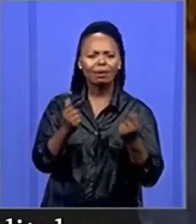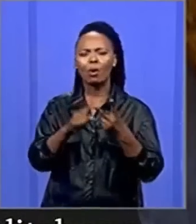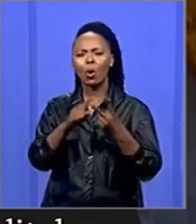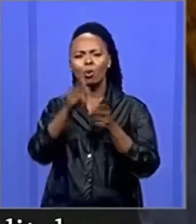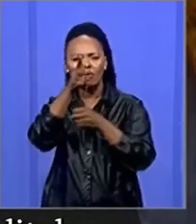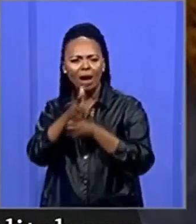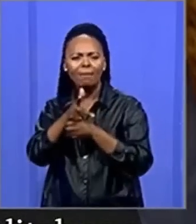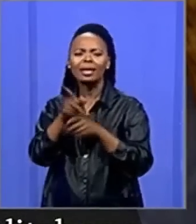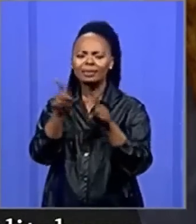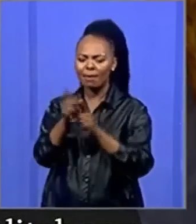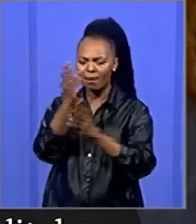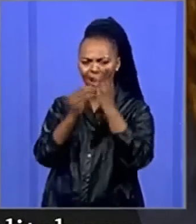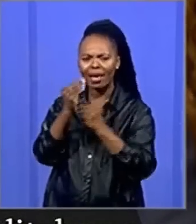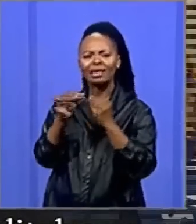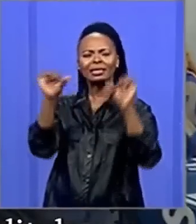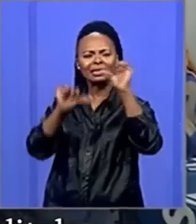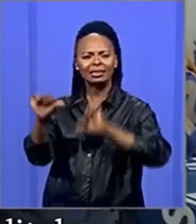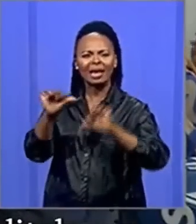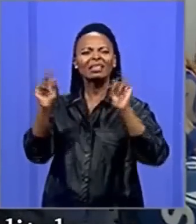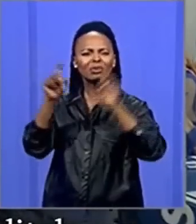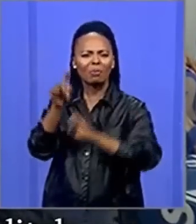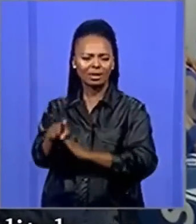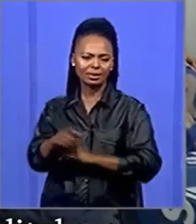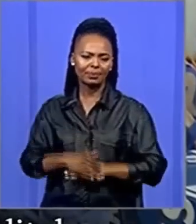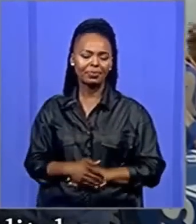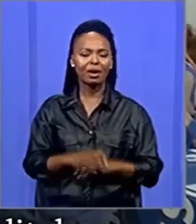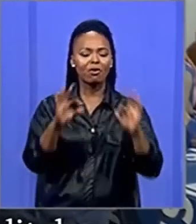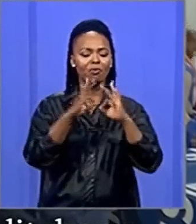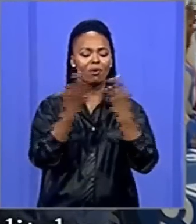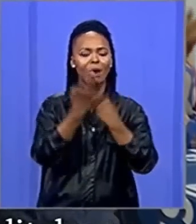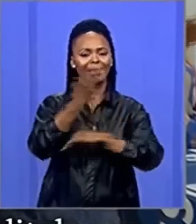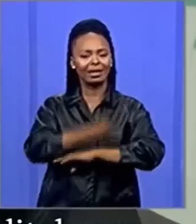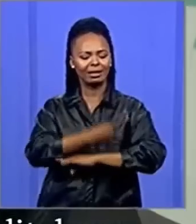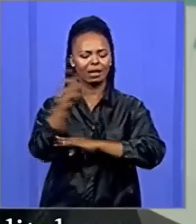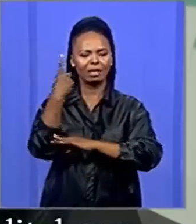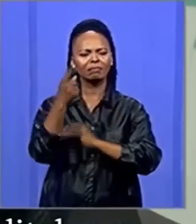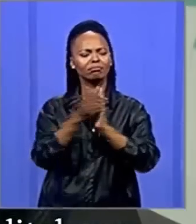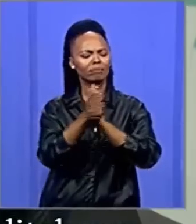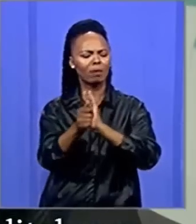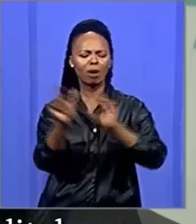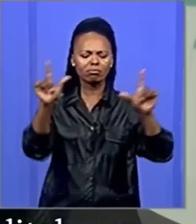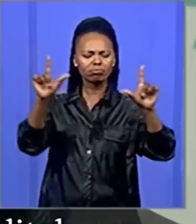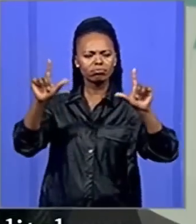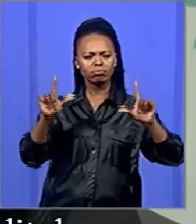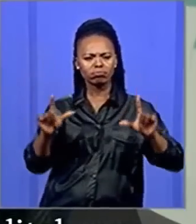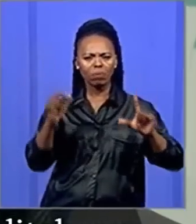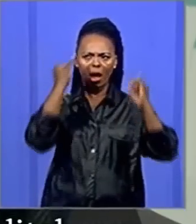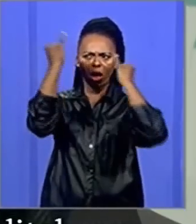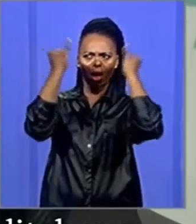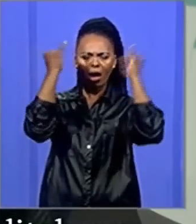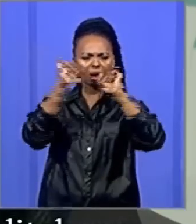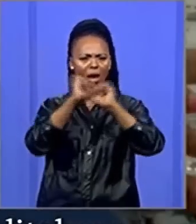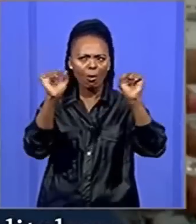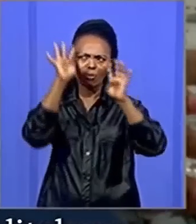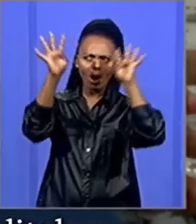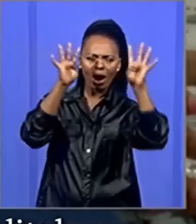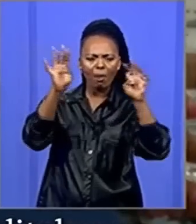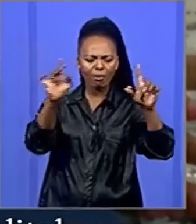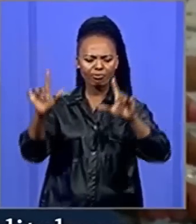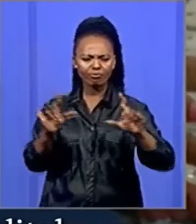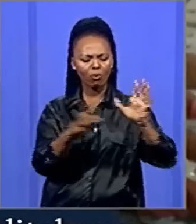Mo malatsing a le mabedi go tswa go a le mararo a foramo basupetsi ba bontshitse dikuno tse ba di tlhamileng tse di ka samaganang